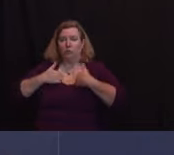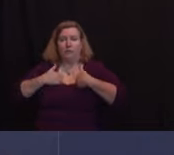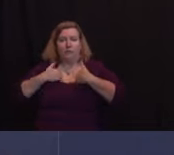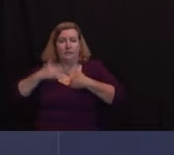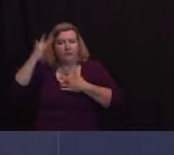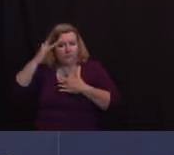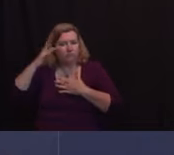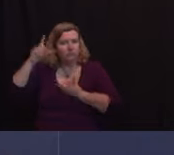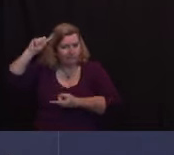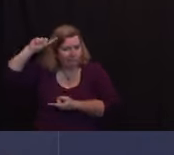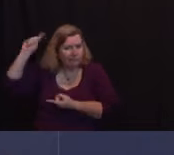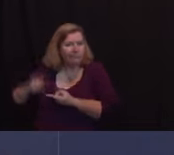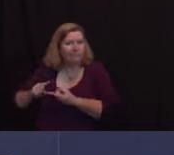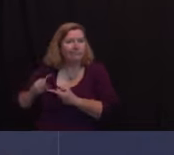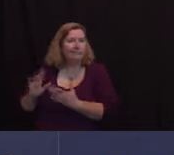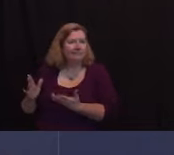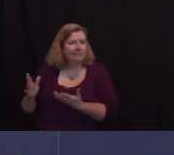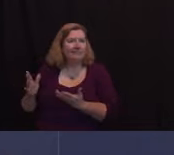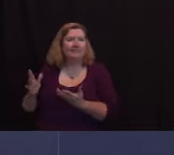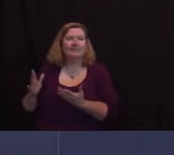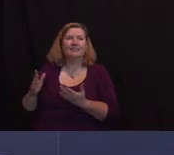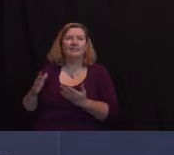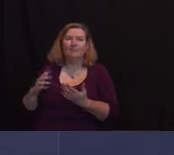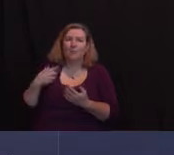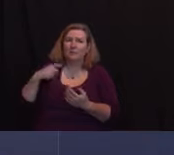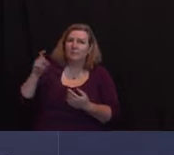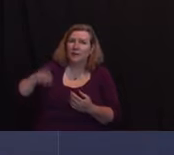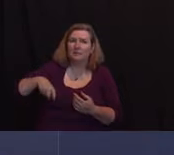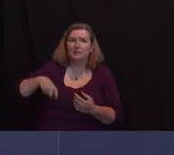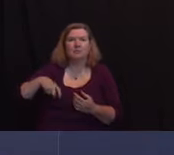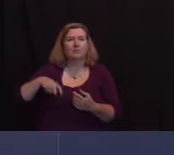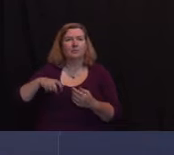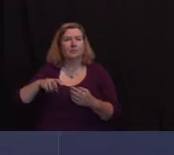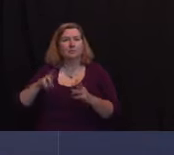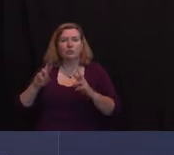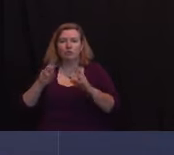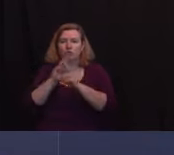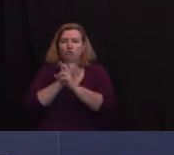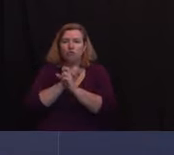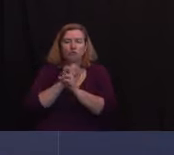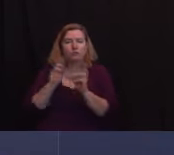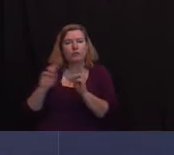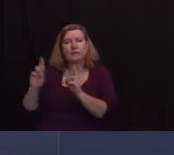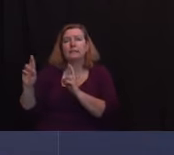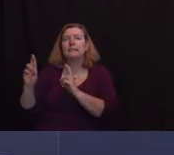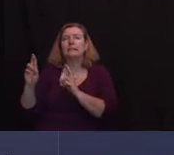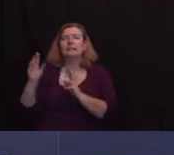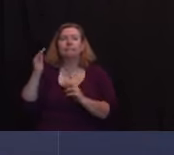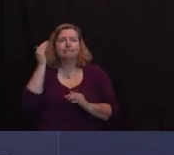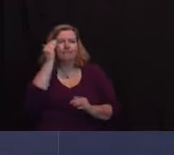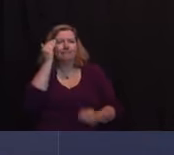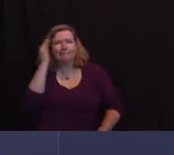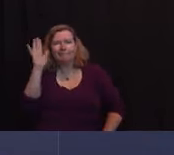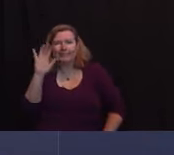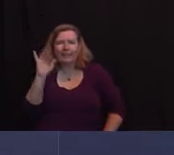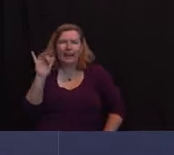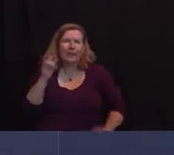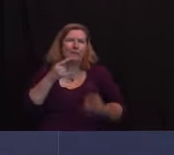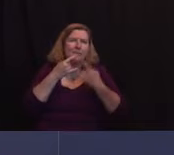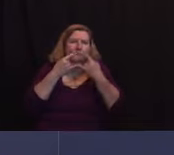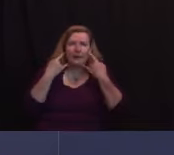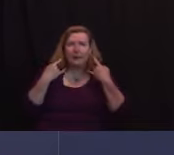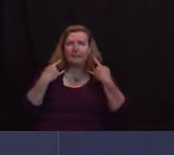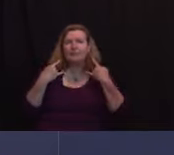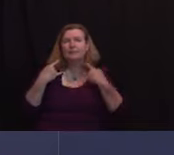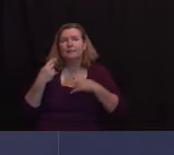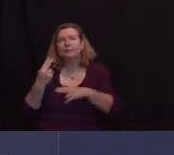said, we have to be aware that, efforts such as masking, social distancing, washing